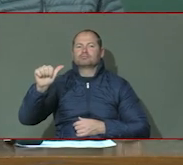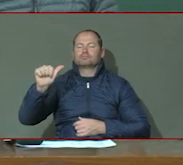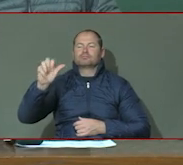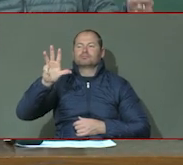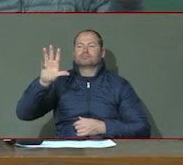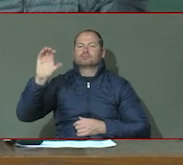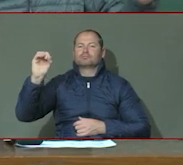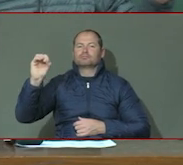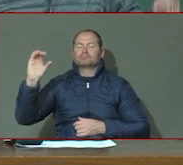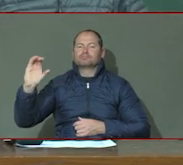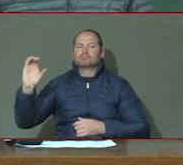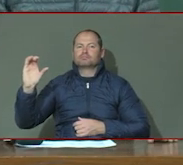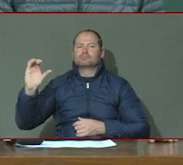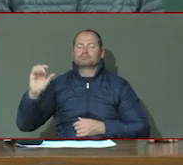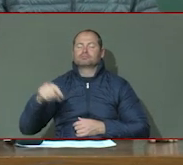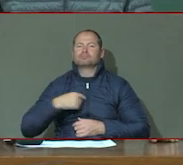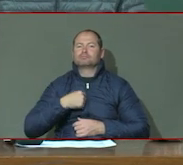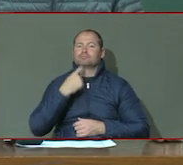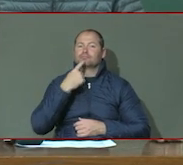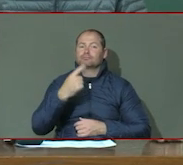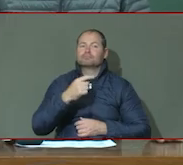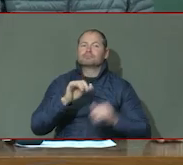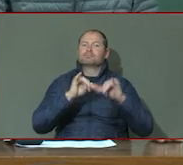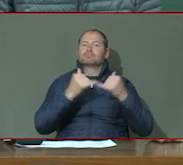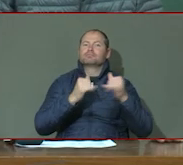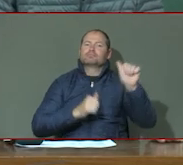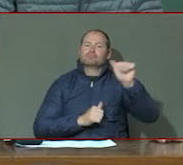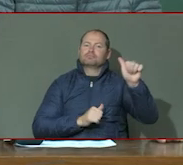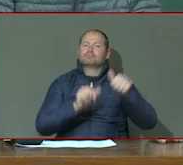690 cents, and I tell you that company A is doing better, is that possible?